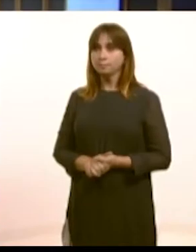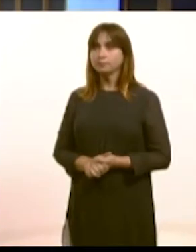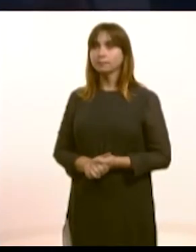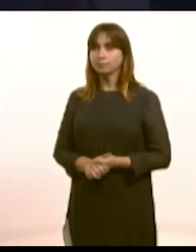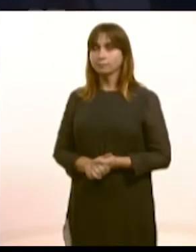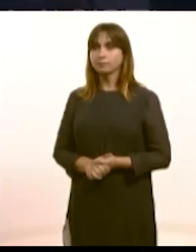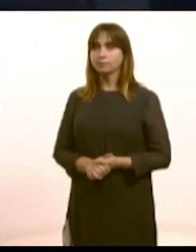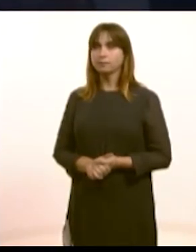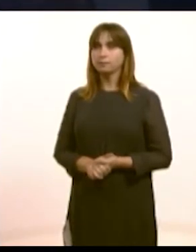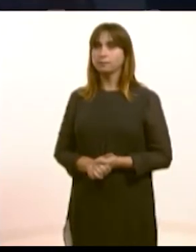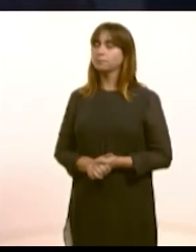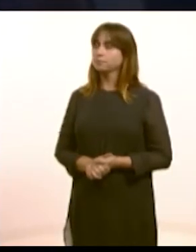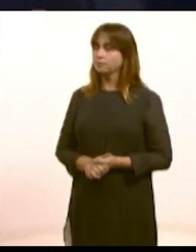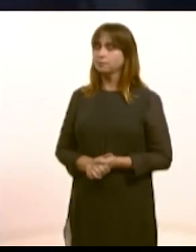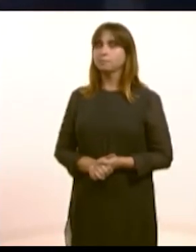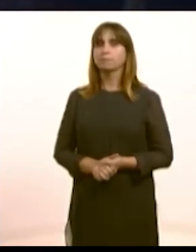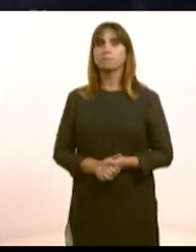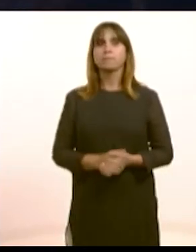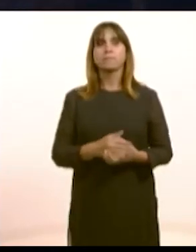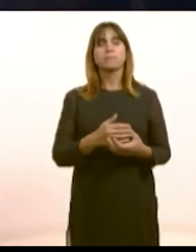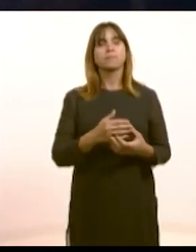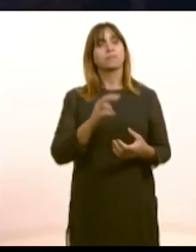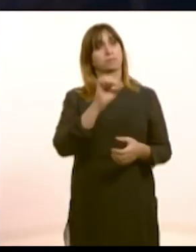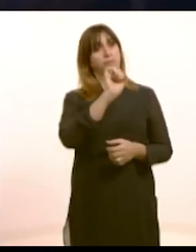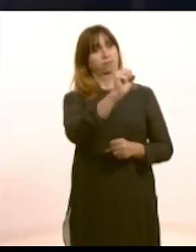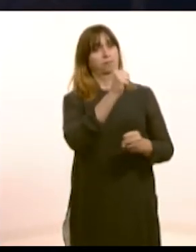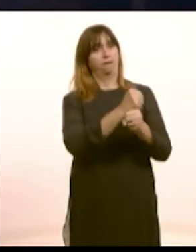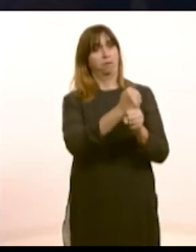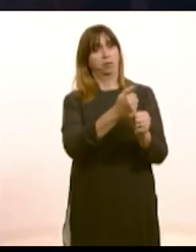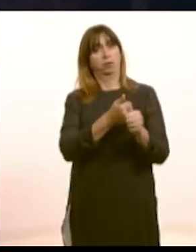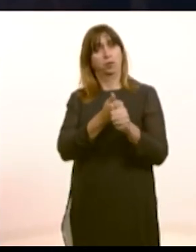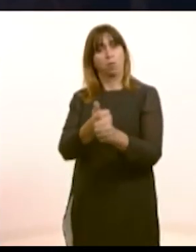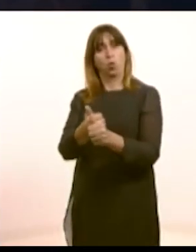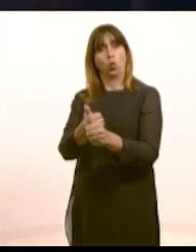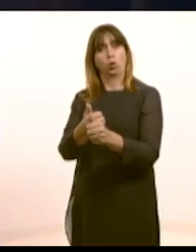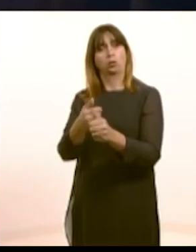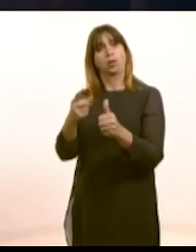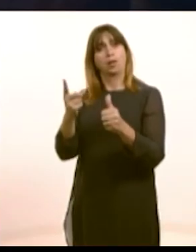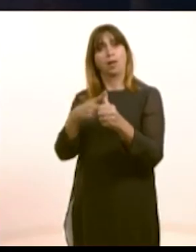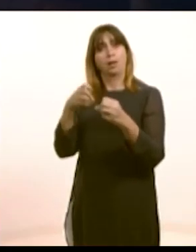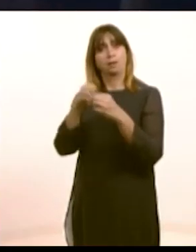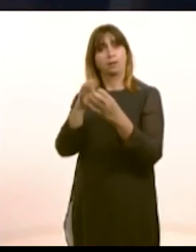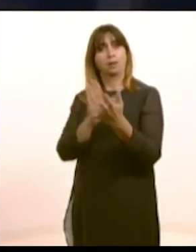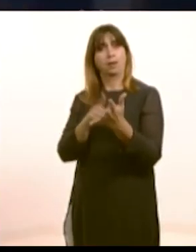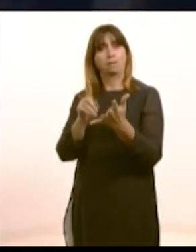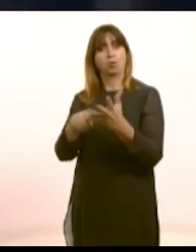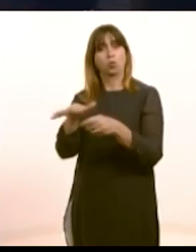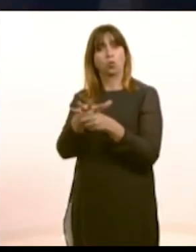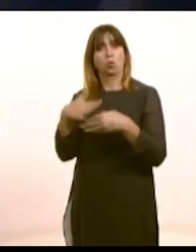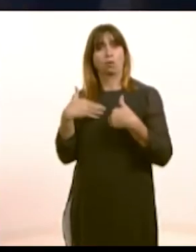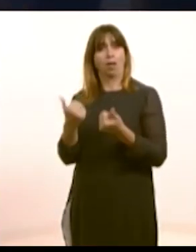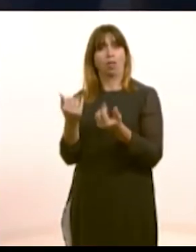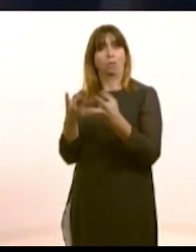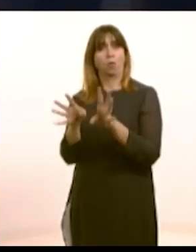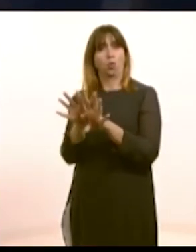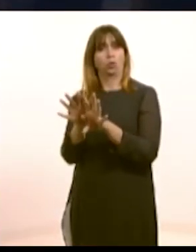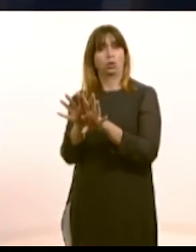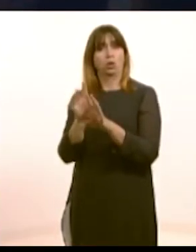Llywydd. What support is the Welsh Government providing to Abertawe Bro Morgannwg University Health Board following the decision